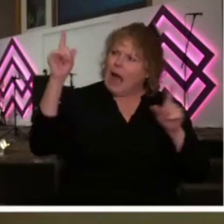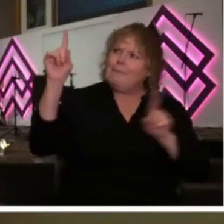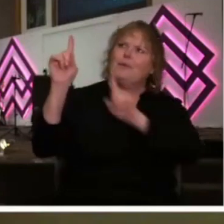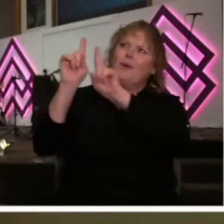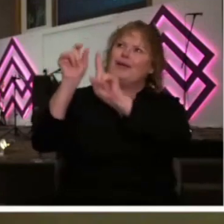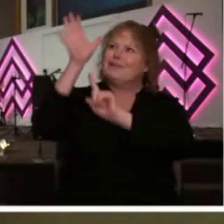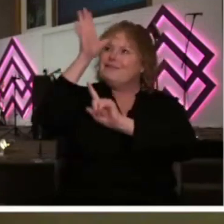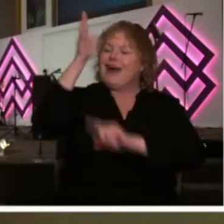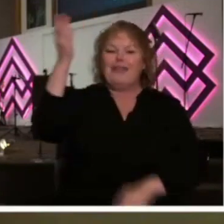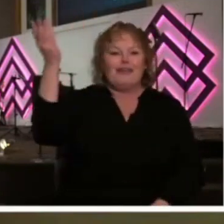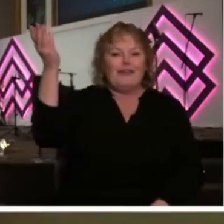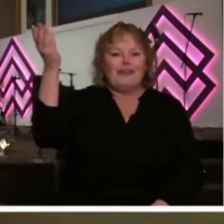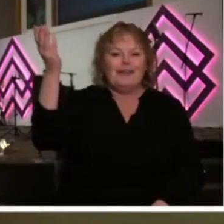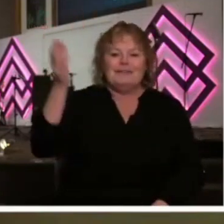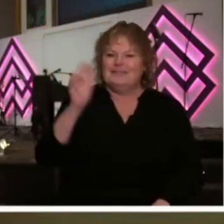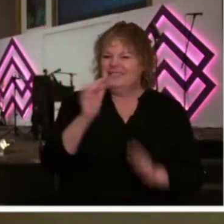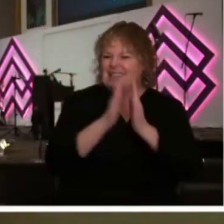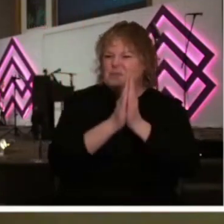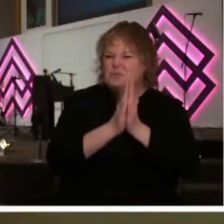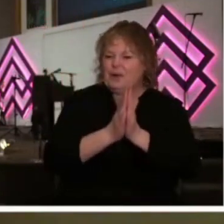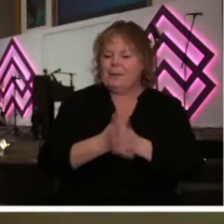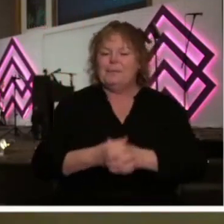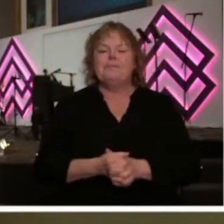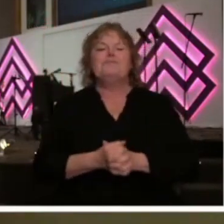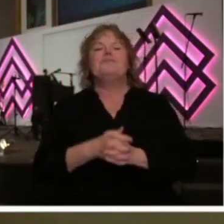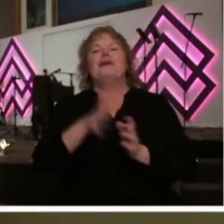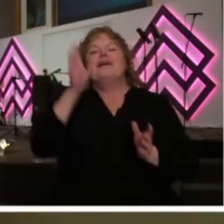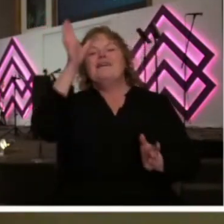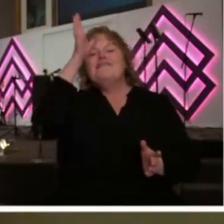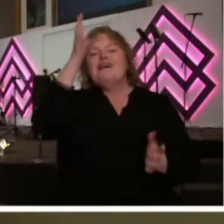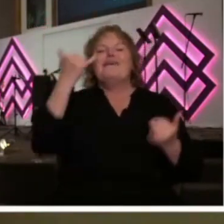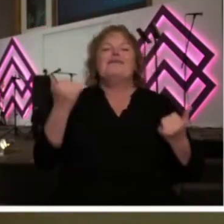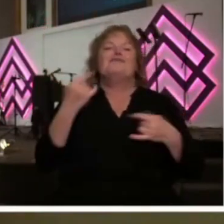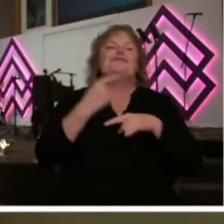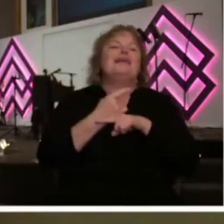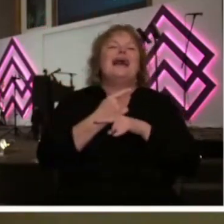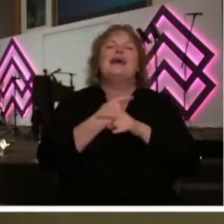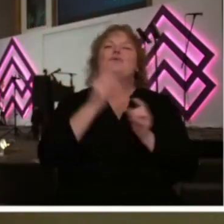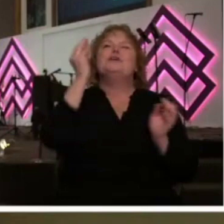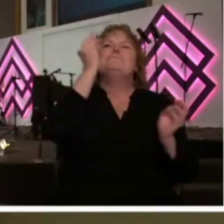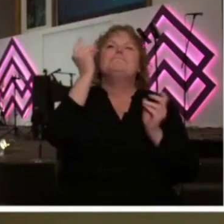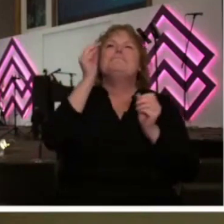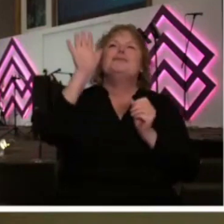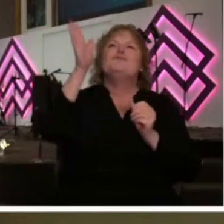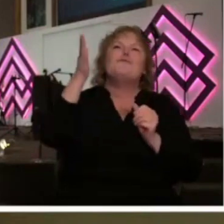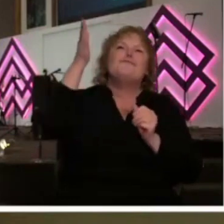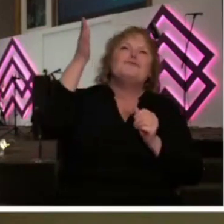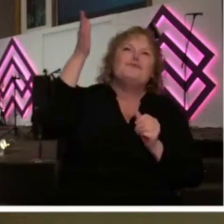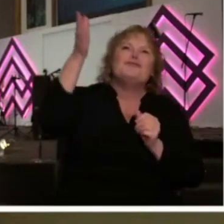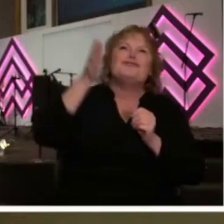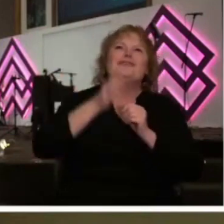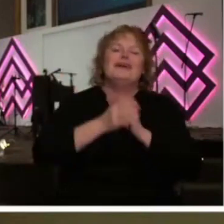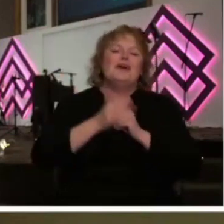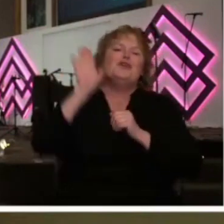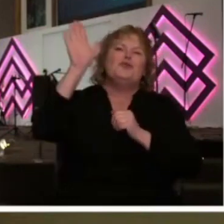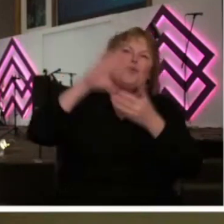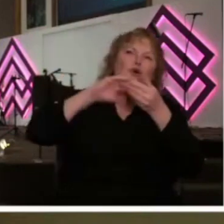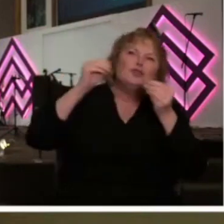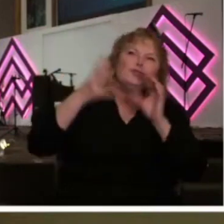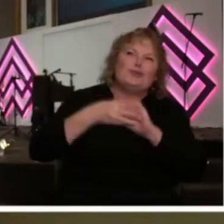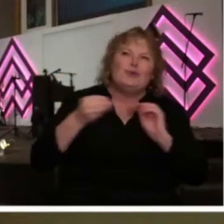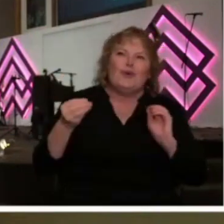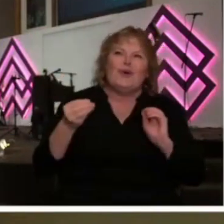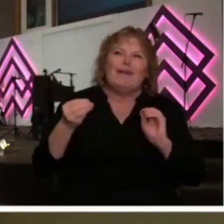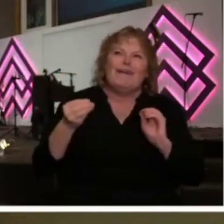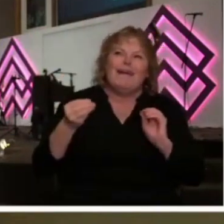Father. Lord, I pray that as we discuss our glorious future and stepping into Your story, that You